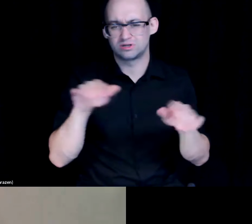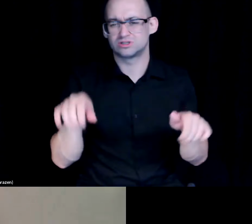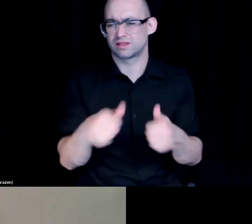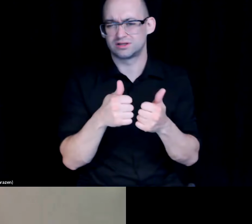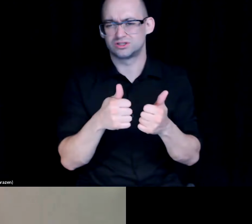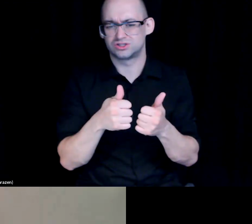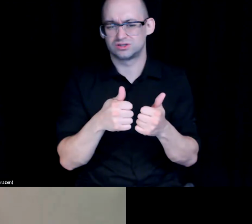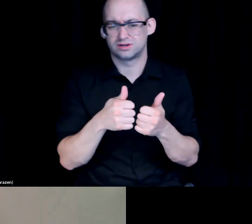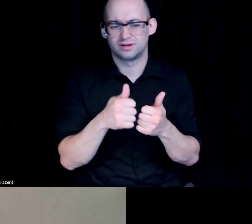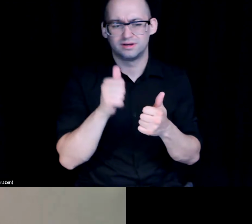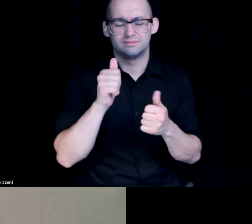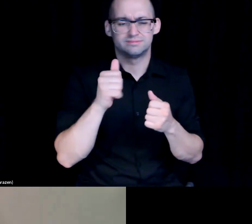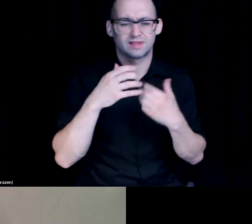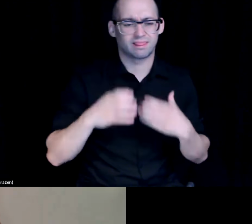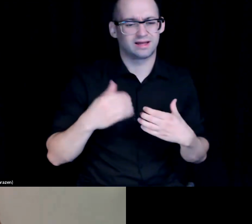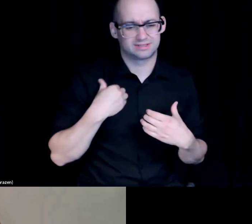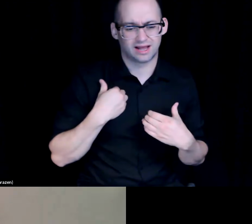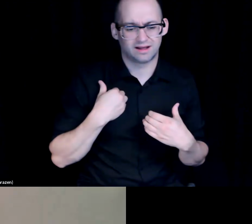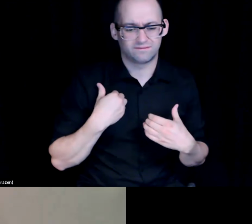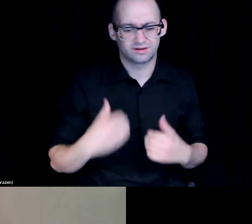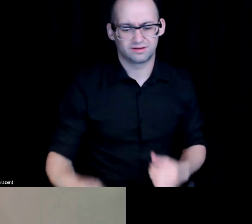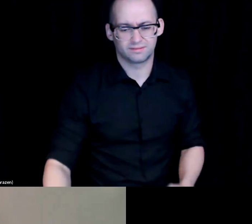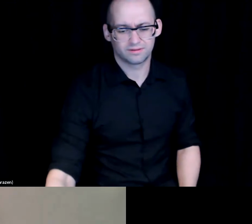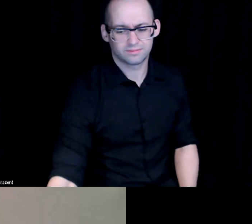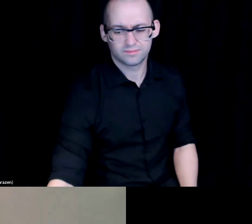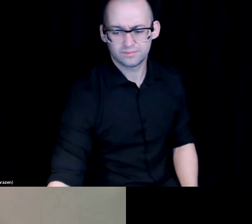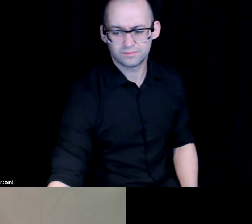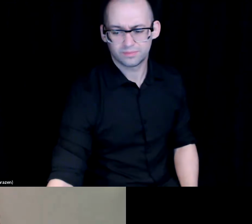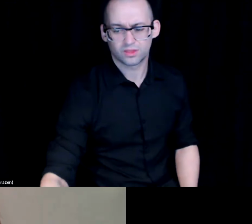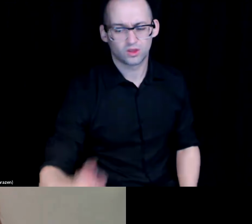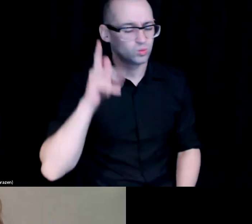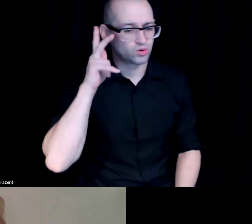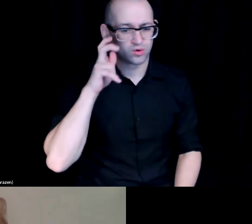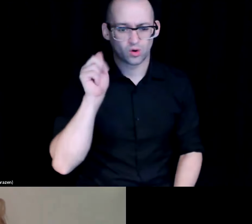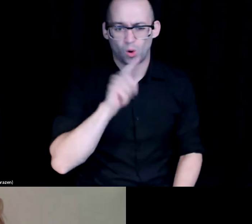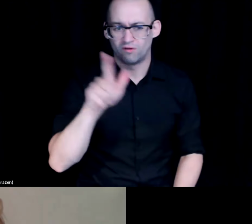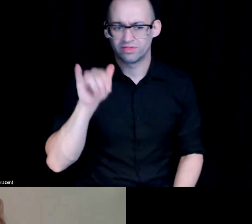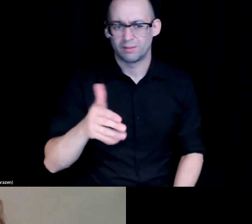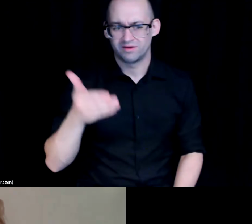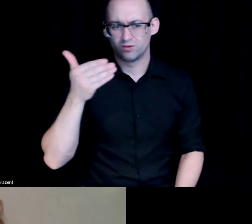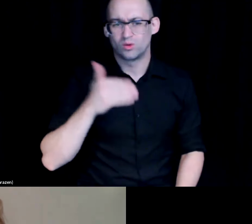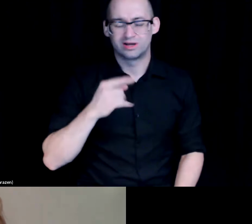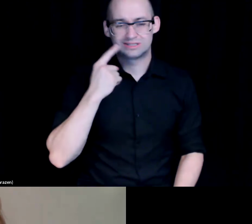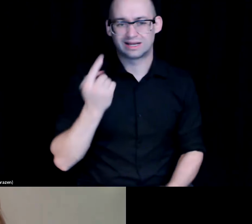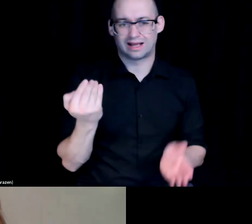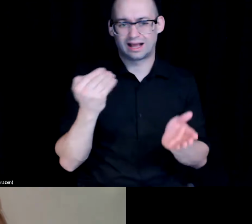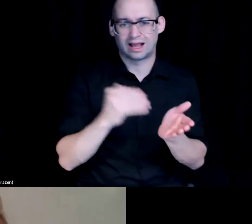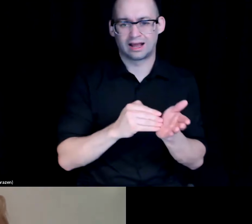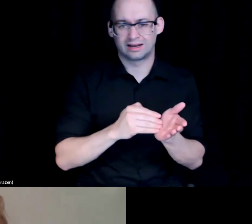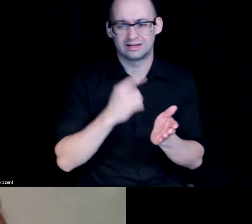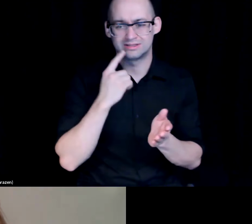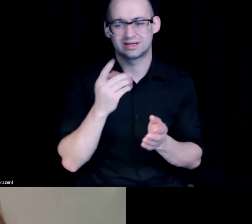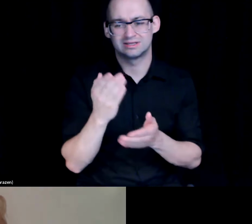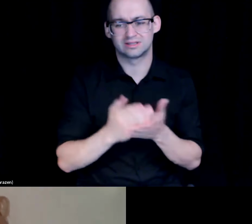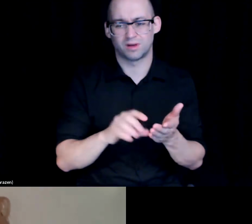that clients face or learners face, you've heard all this before. I'll say it again and say some of the things